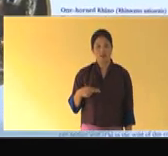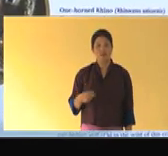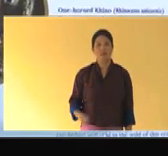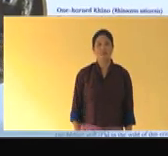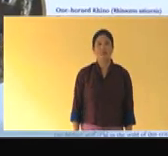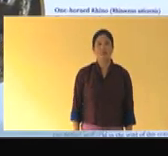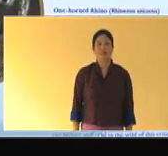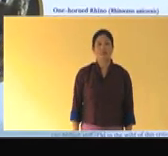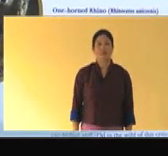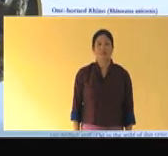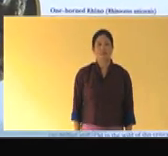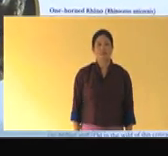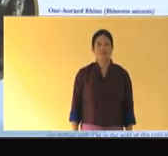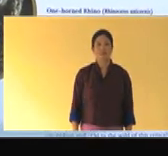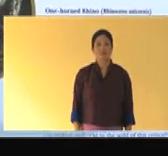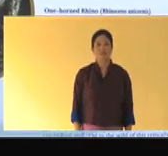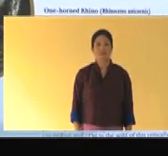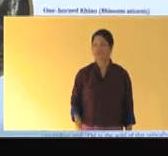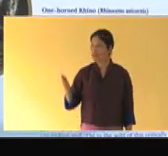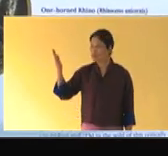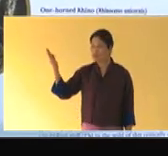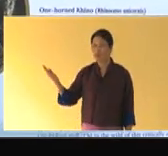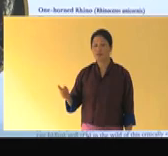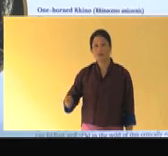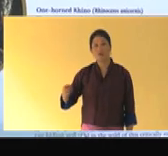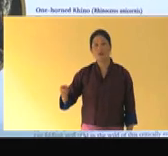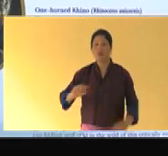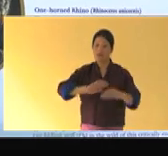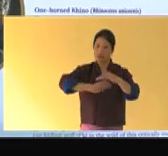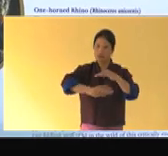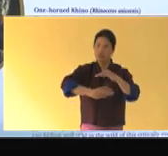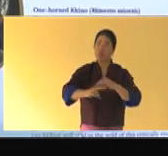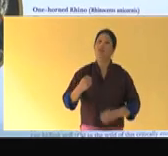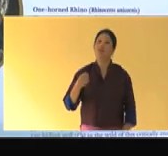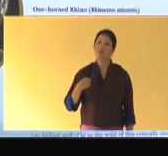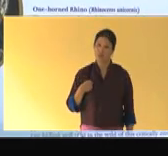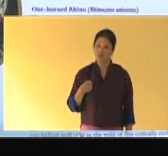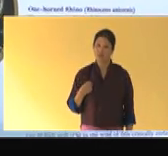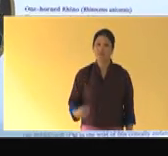these species are mostly they require the conservation efforts from the government.